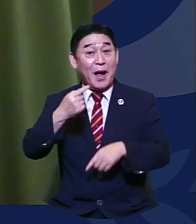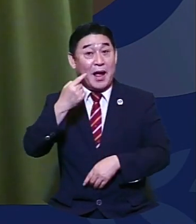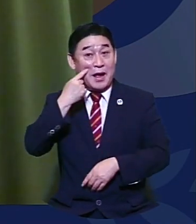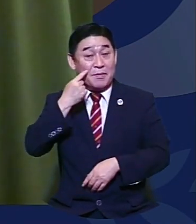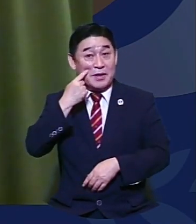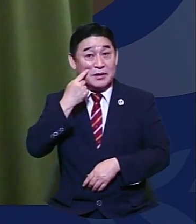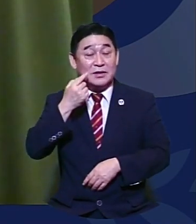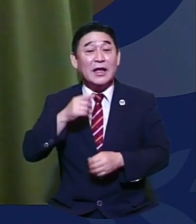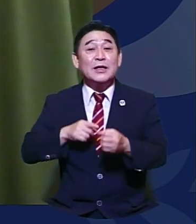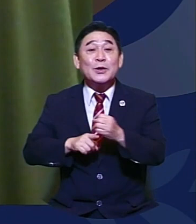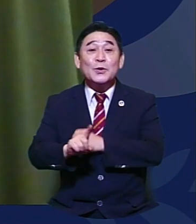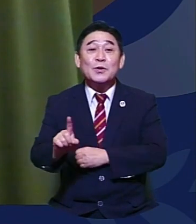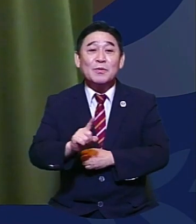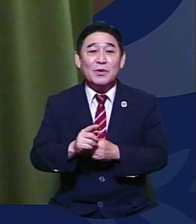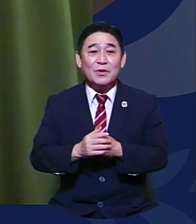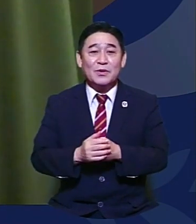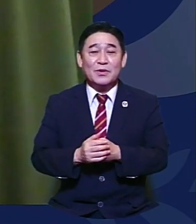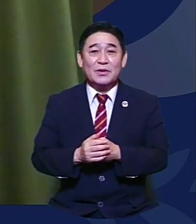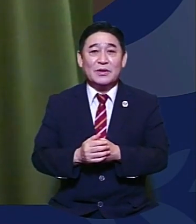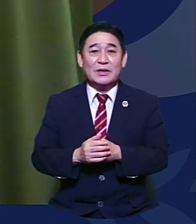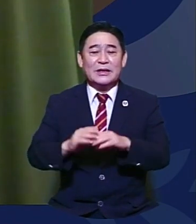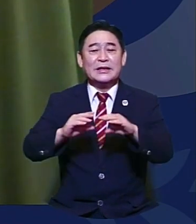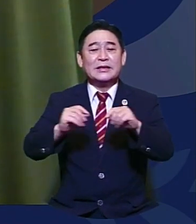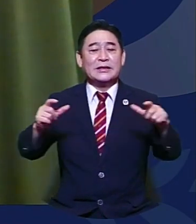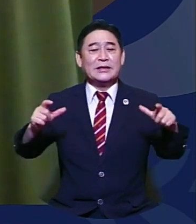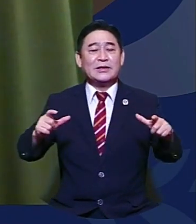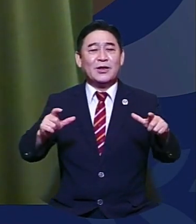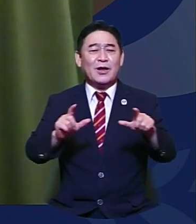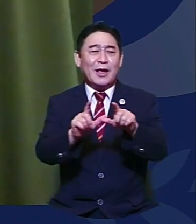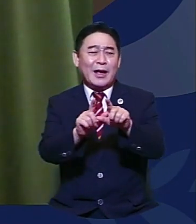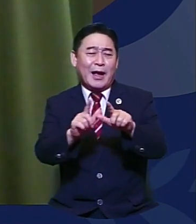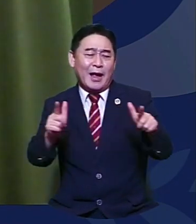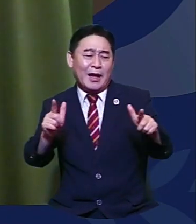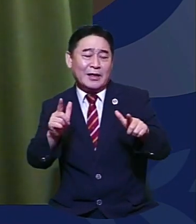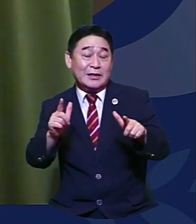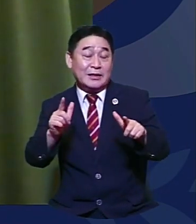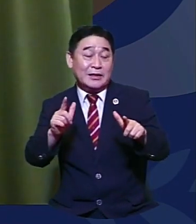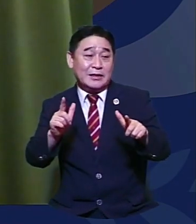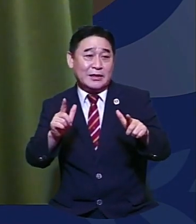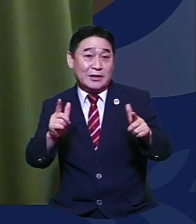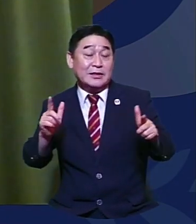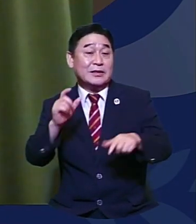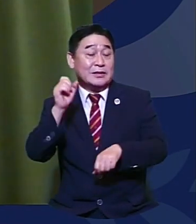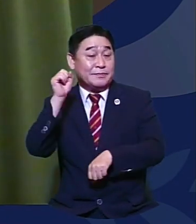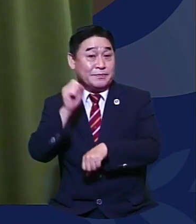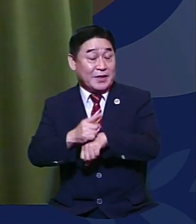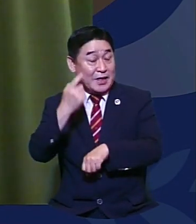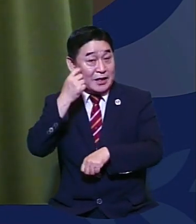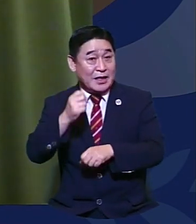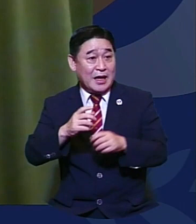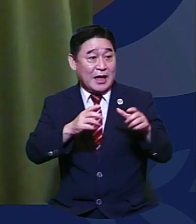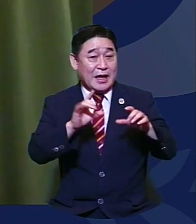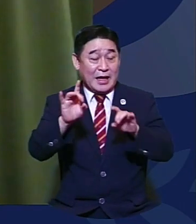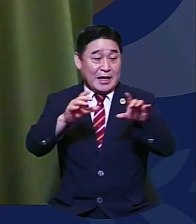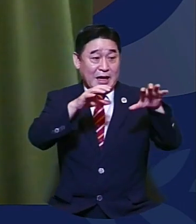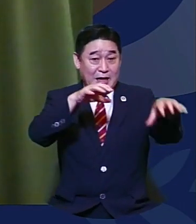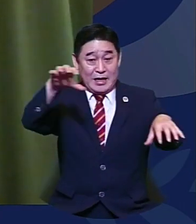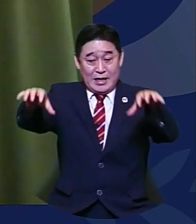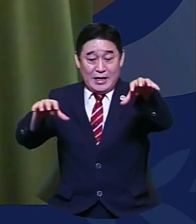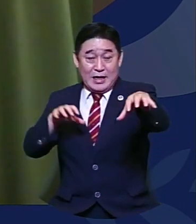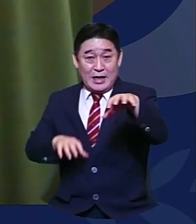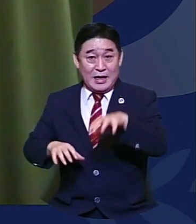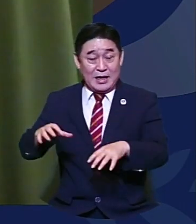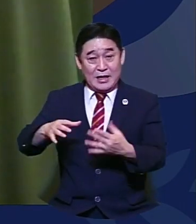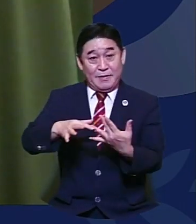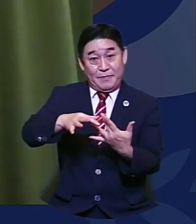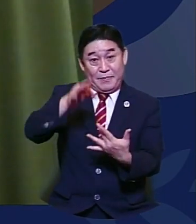a pilot and have geographic diversity to make sure that we could really add a level of rigor and validation to the